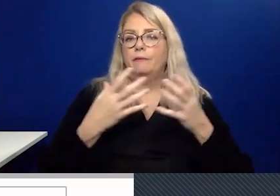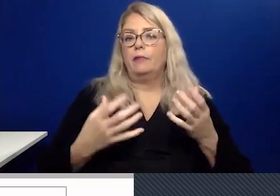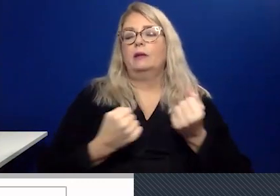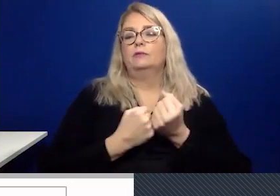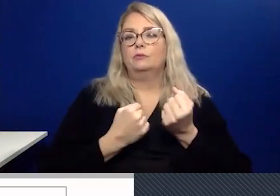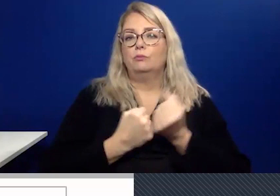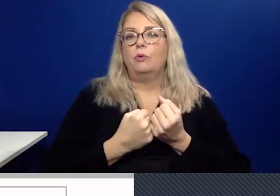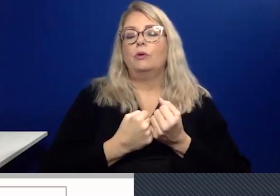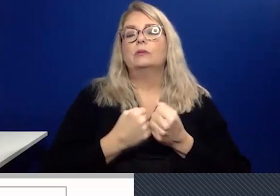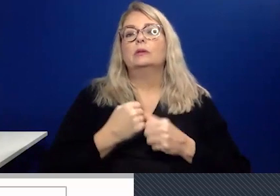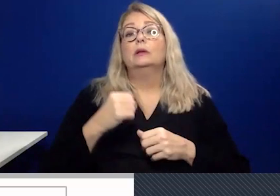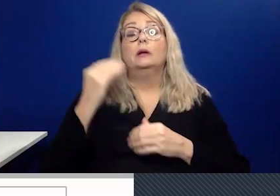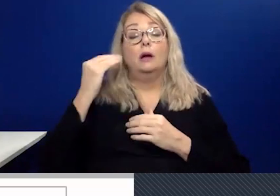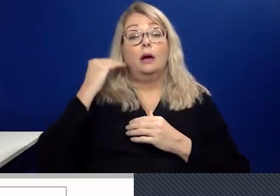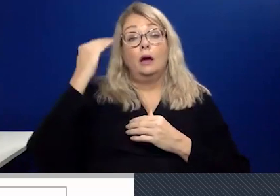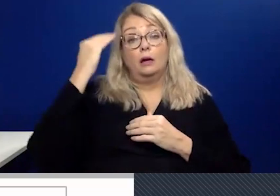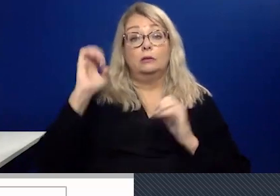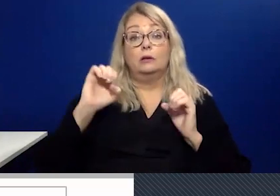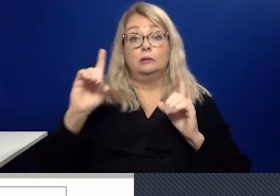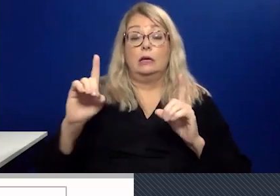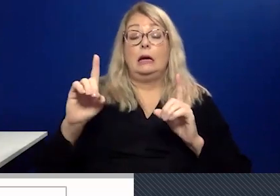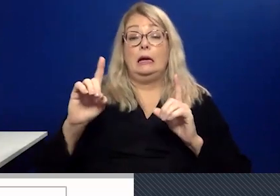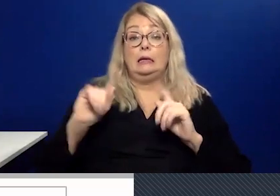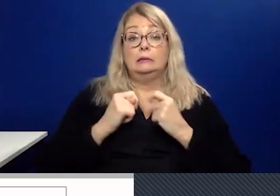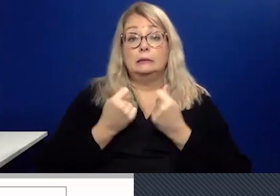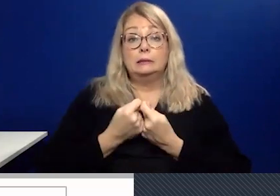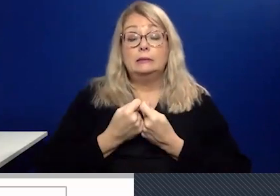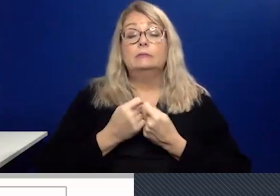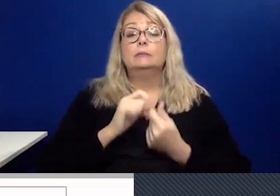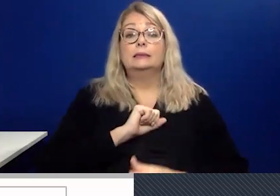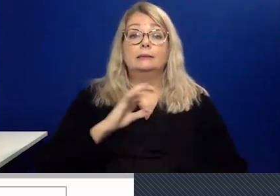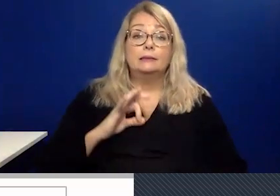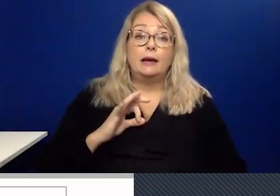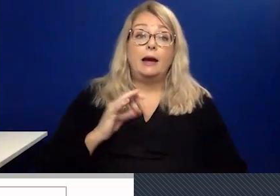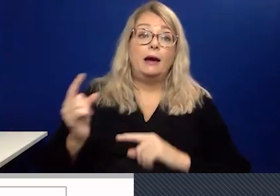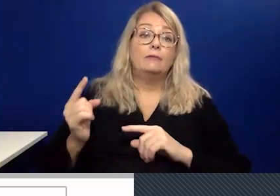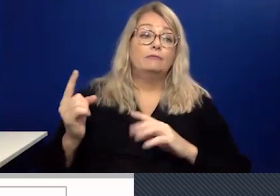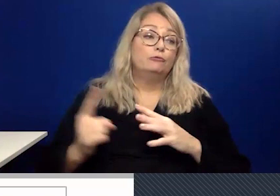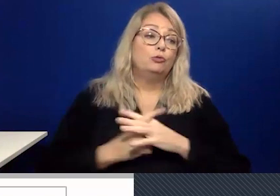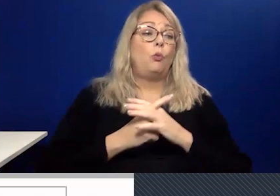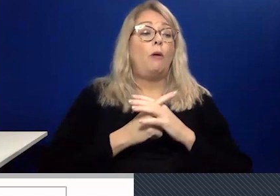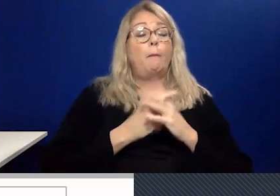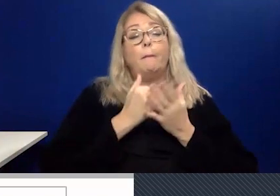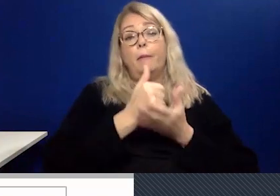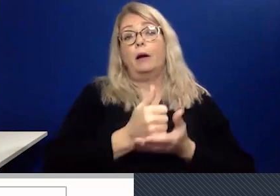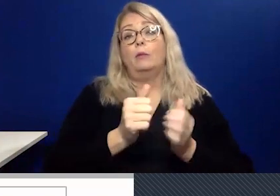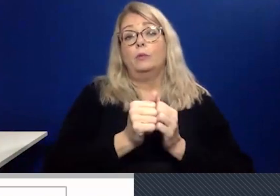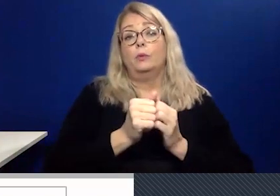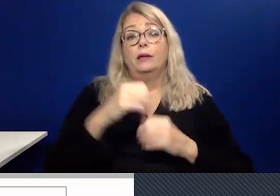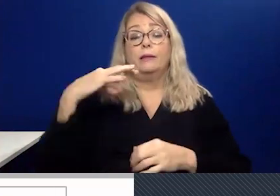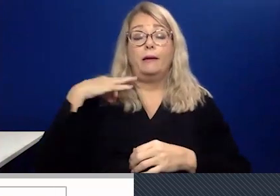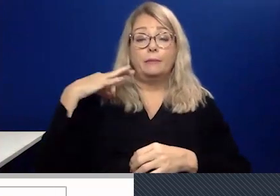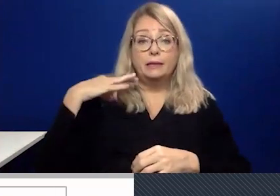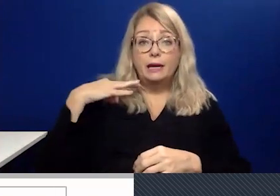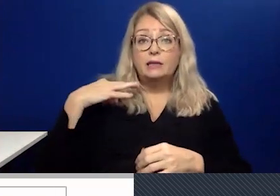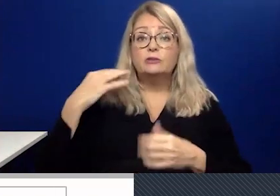schools, but even our Adult Ed Consortium, their staff come out and help with applications. So it's a very collaborative environment